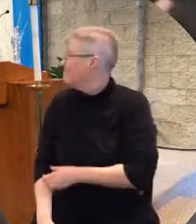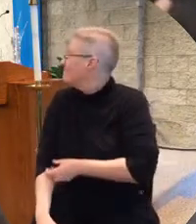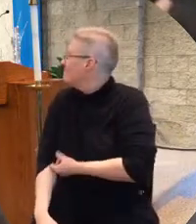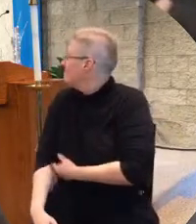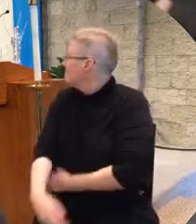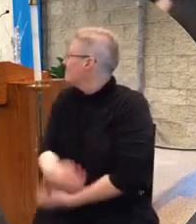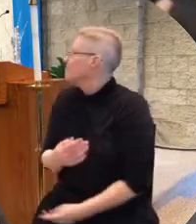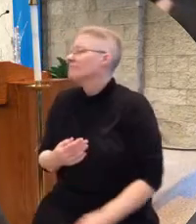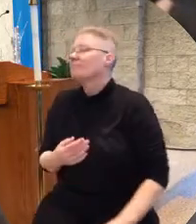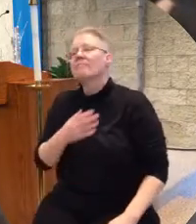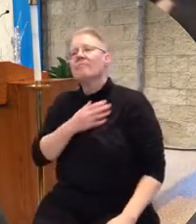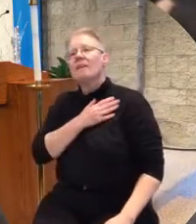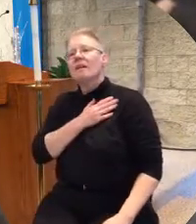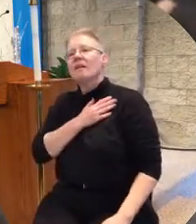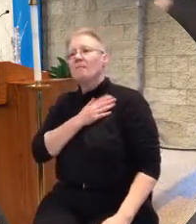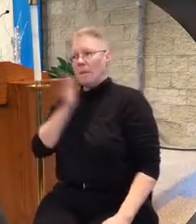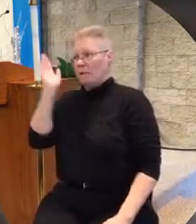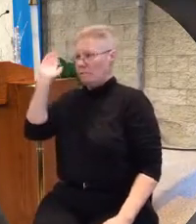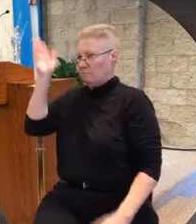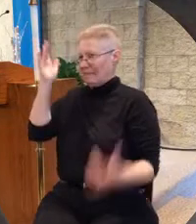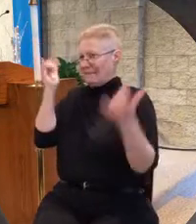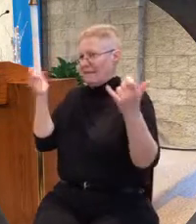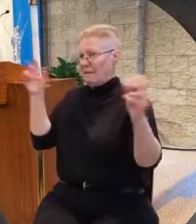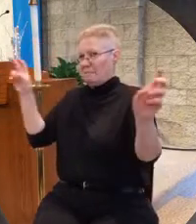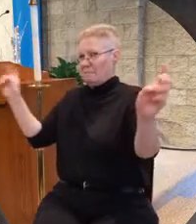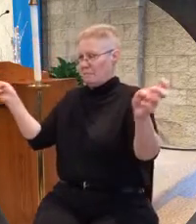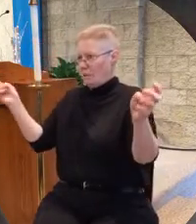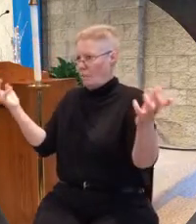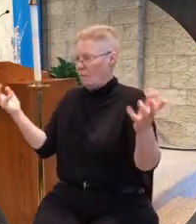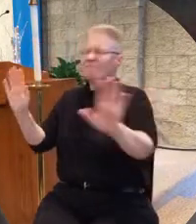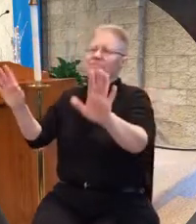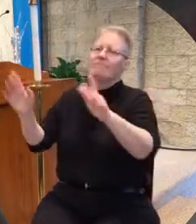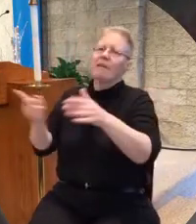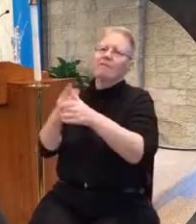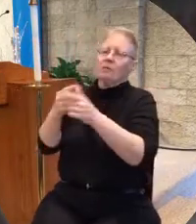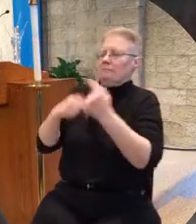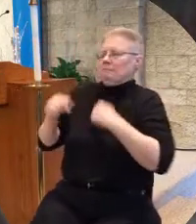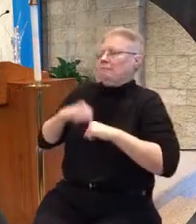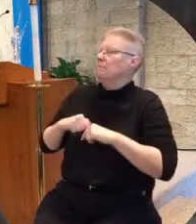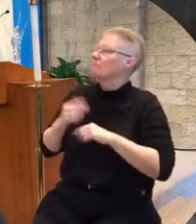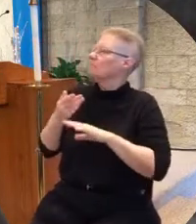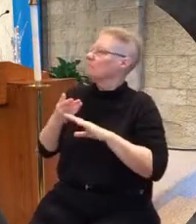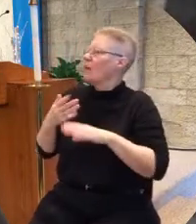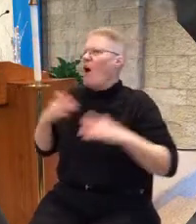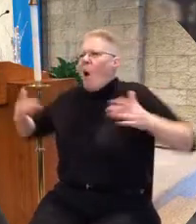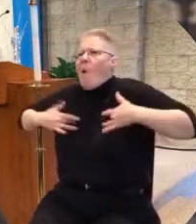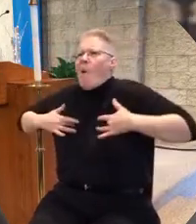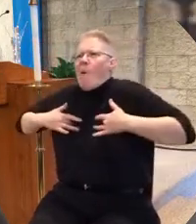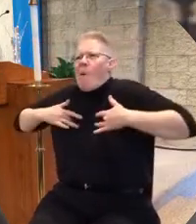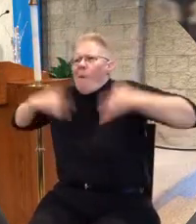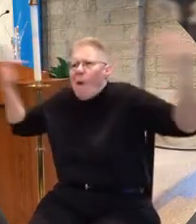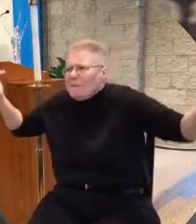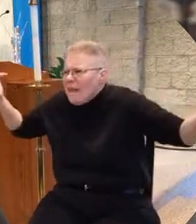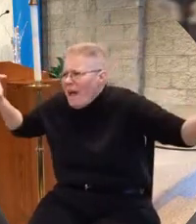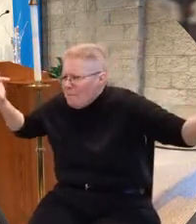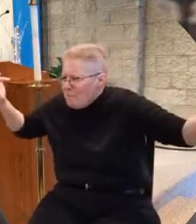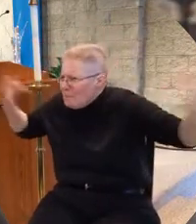The title of my talk today, first of all, before I even get into that, what's up, Unity?